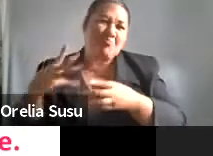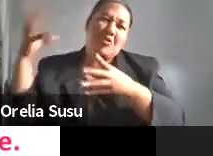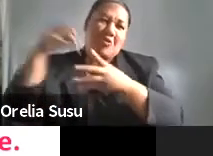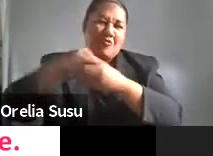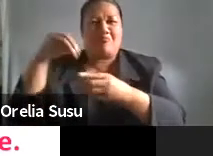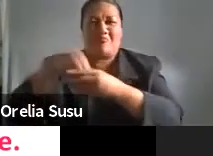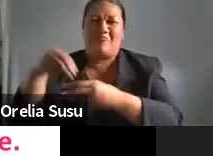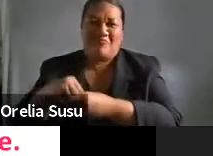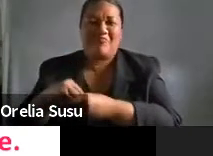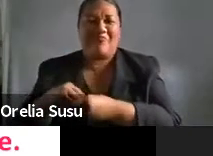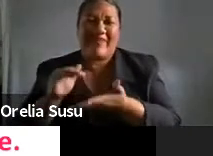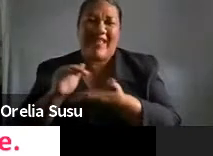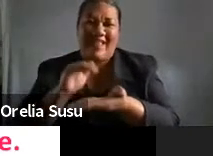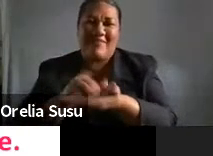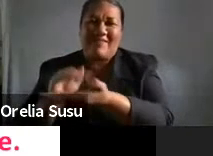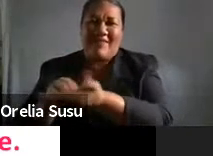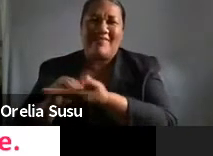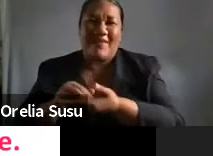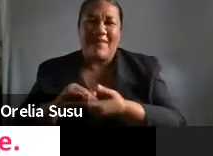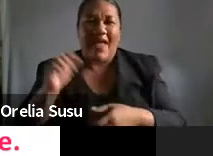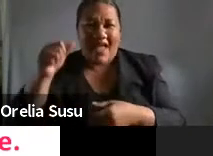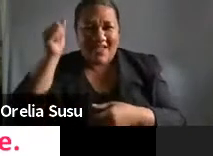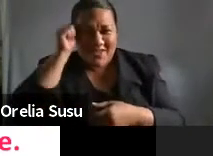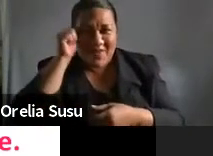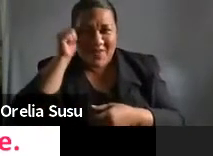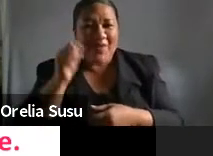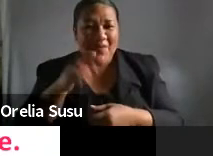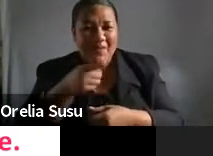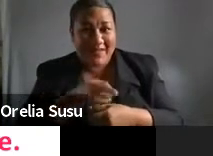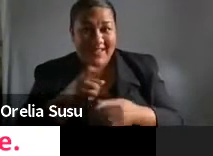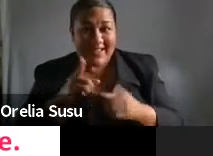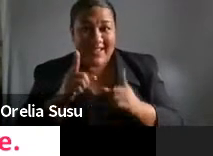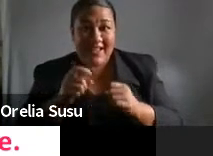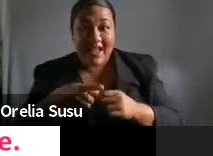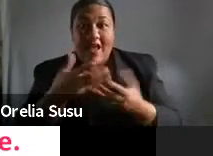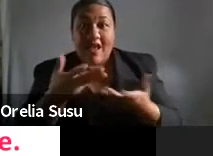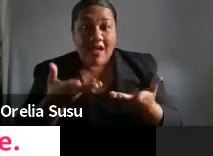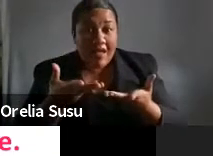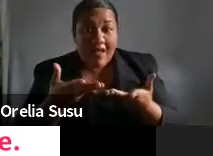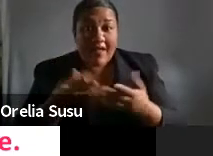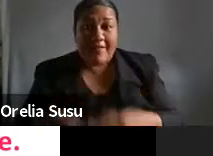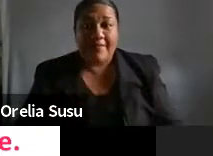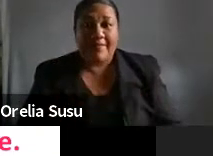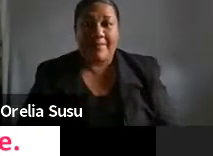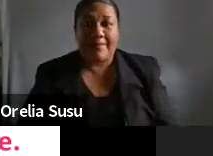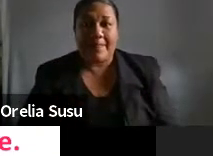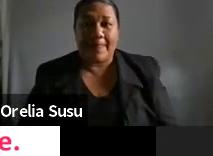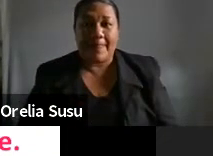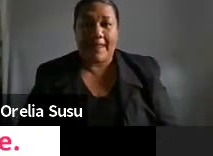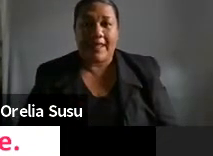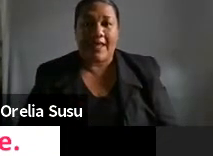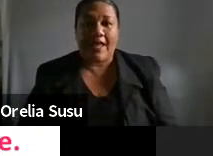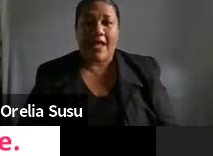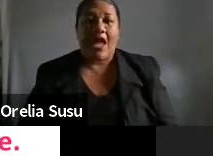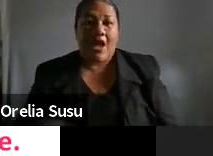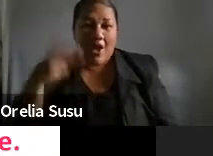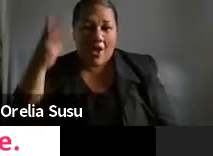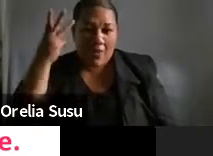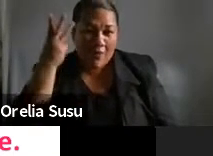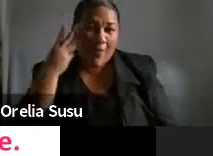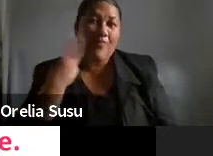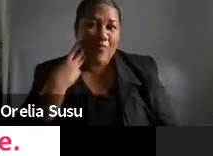I know Vika is on the call and this is a bridge that Vika, which who is the focal point of our Fiji woman builders can